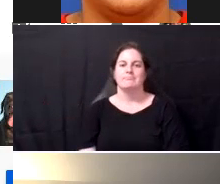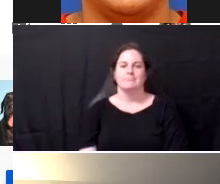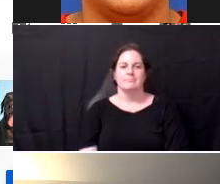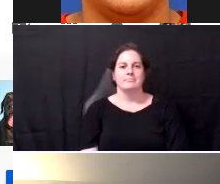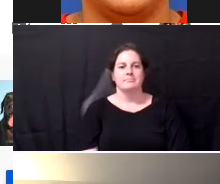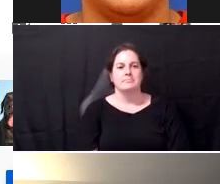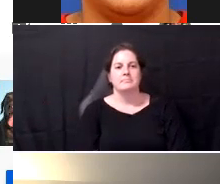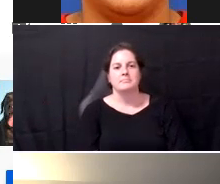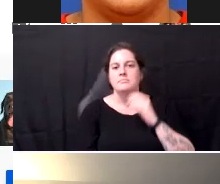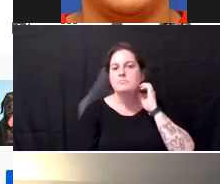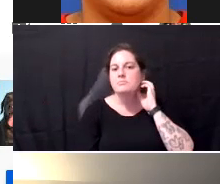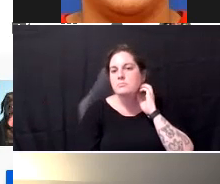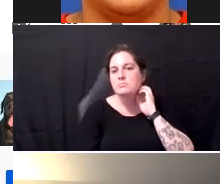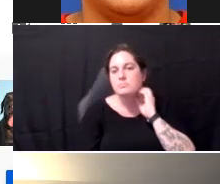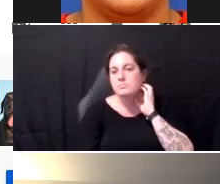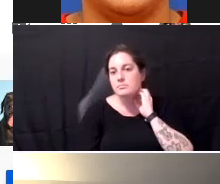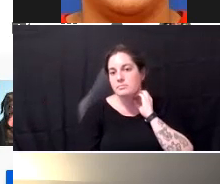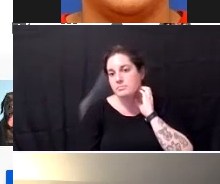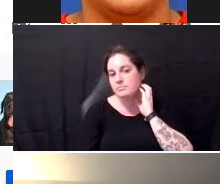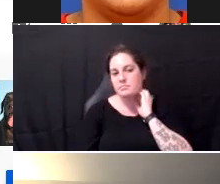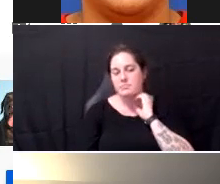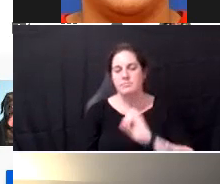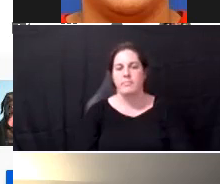Above the t-axis because acceleration is positive.